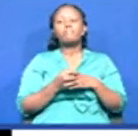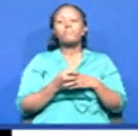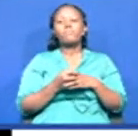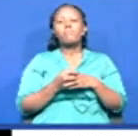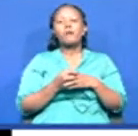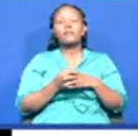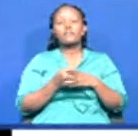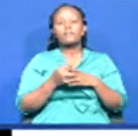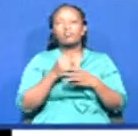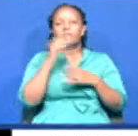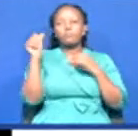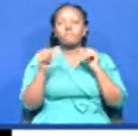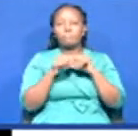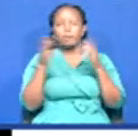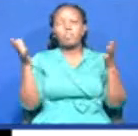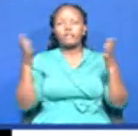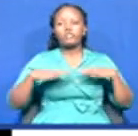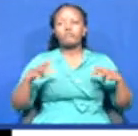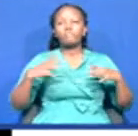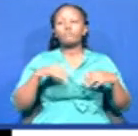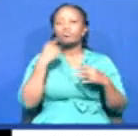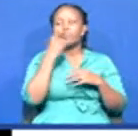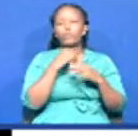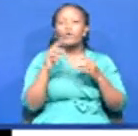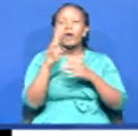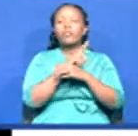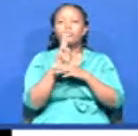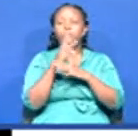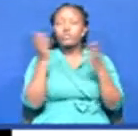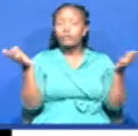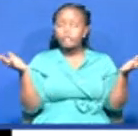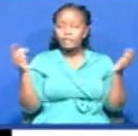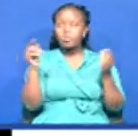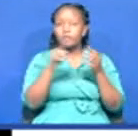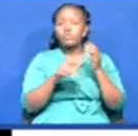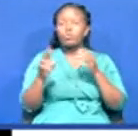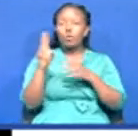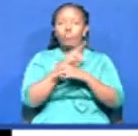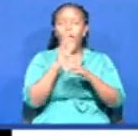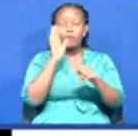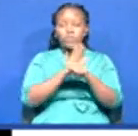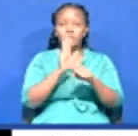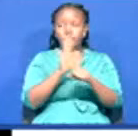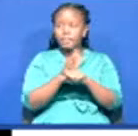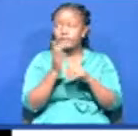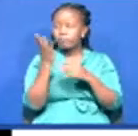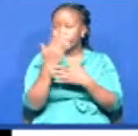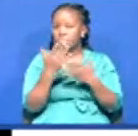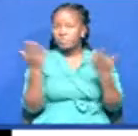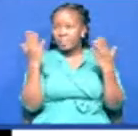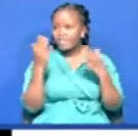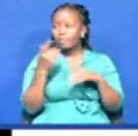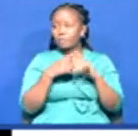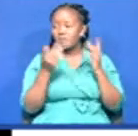the consumer. We are taking some of this product into our bodies, and yet we don't